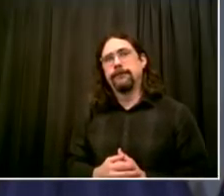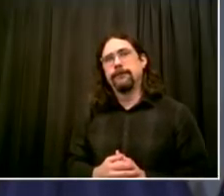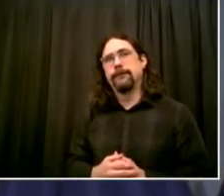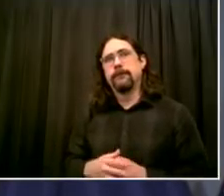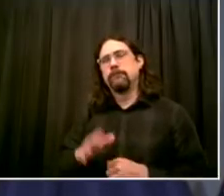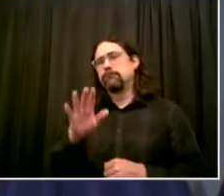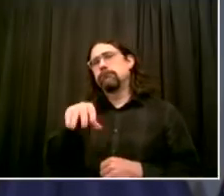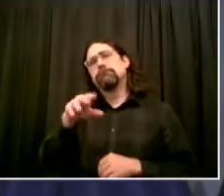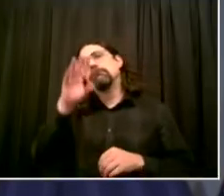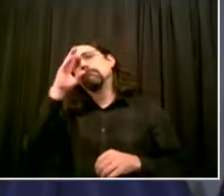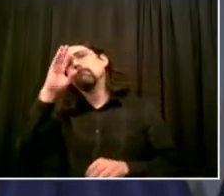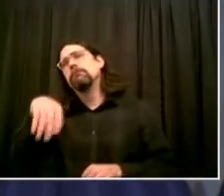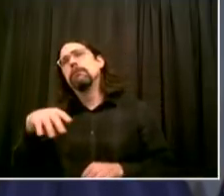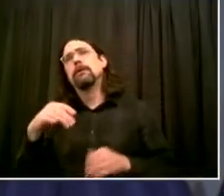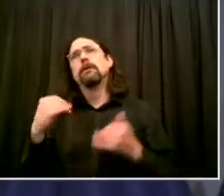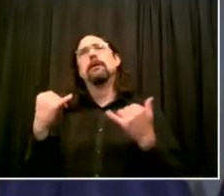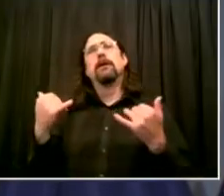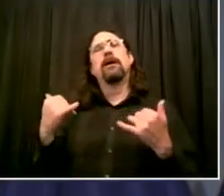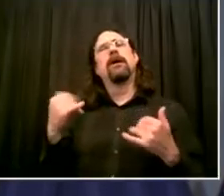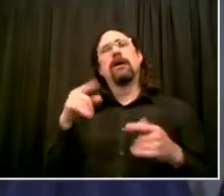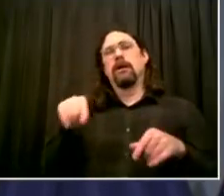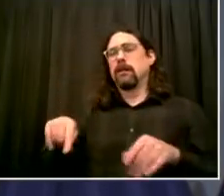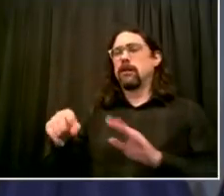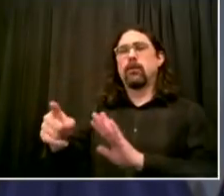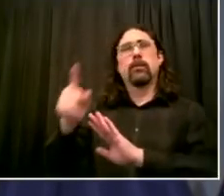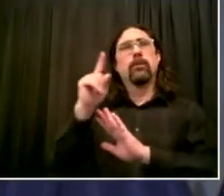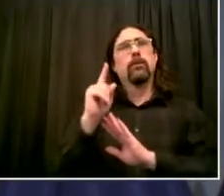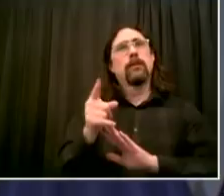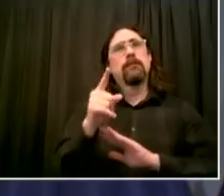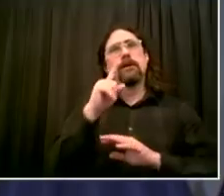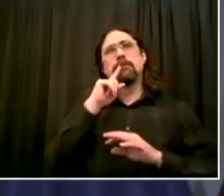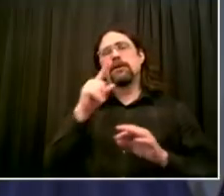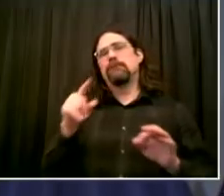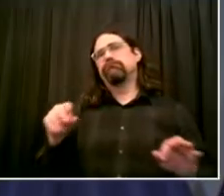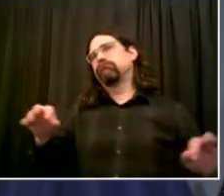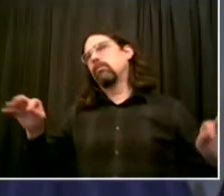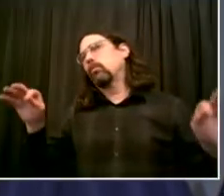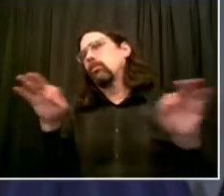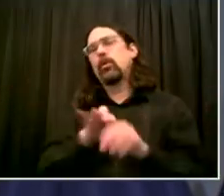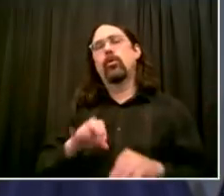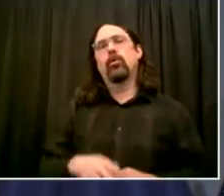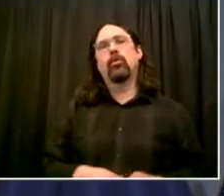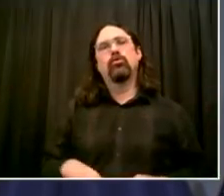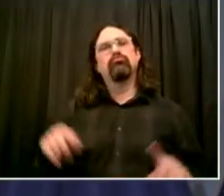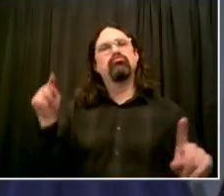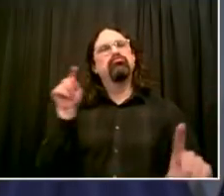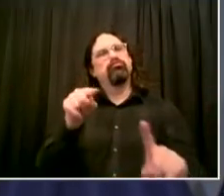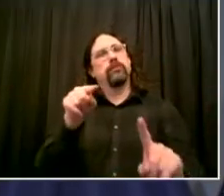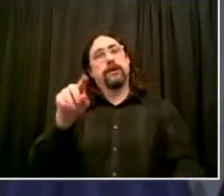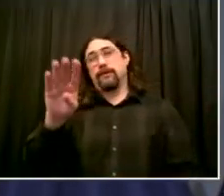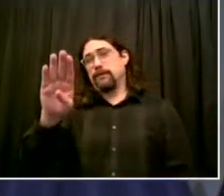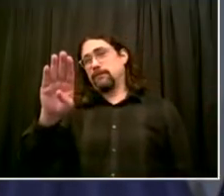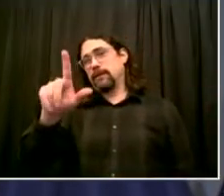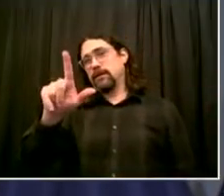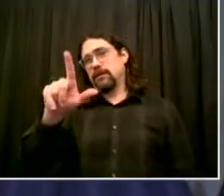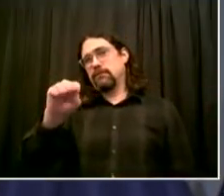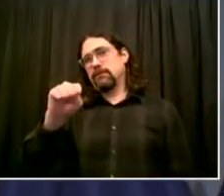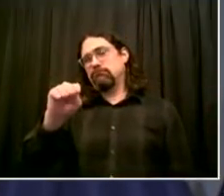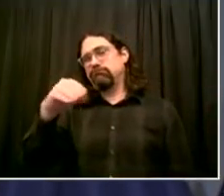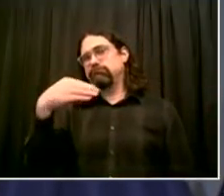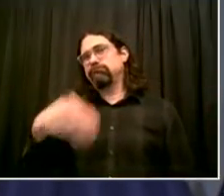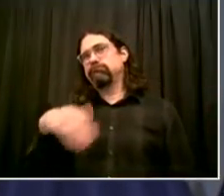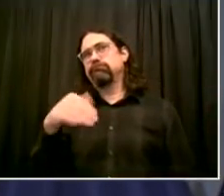talking about Black Lives Mattering. They've always mattered to us here in this conversation. We've always known that